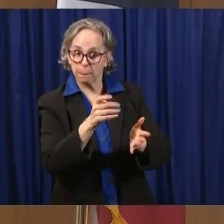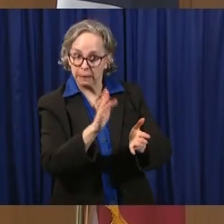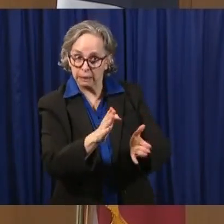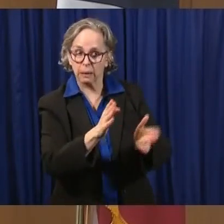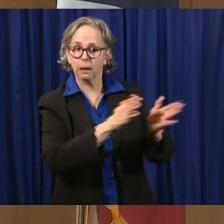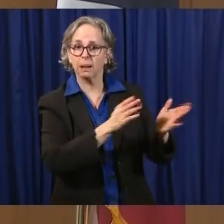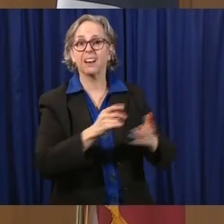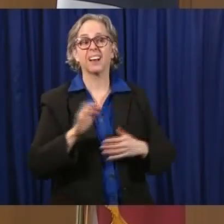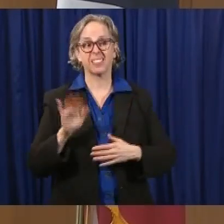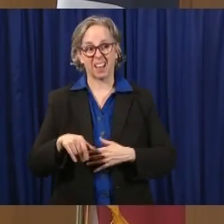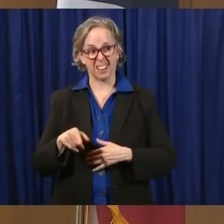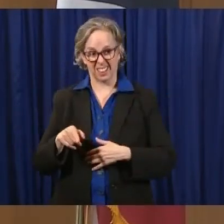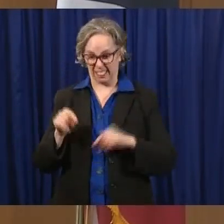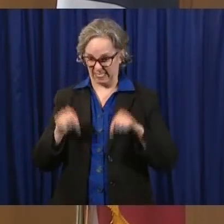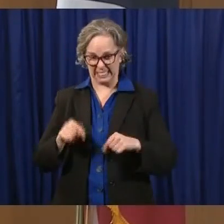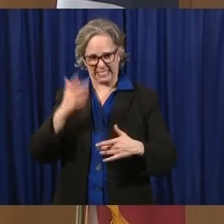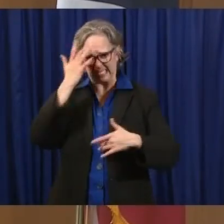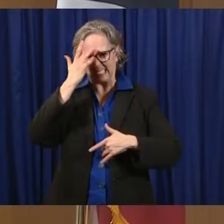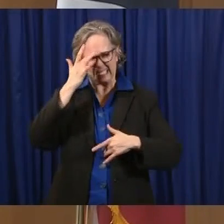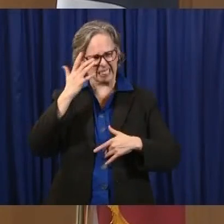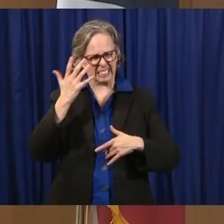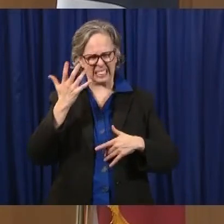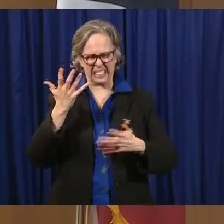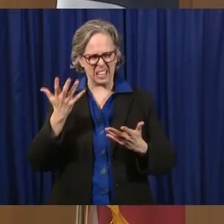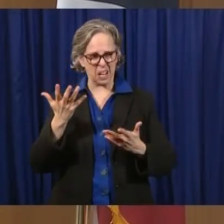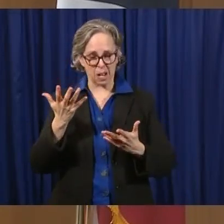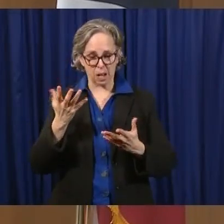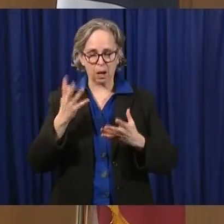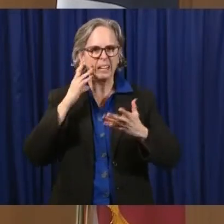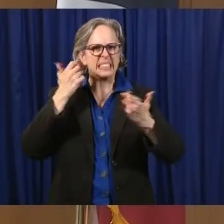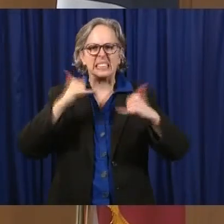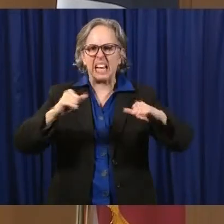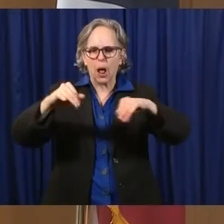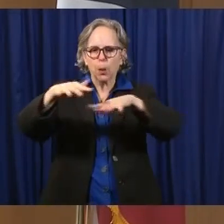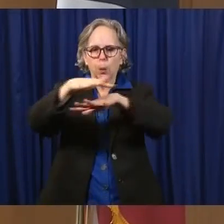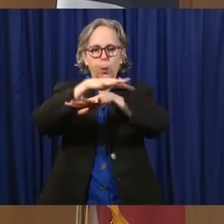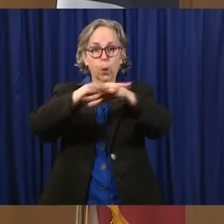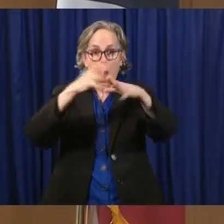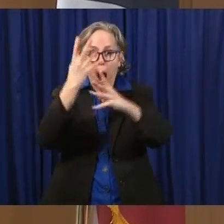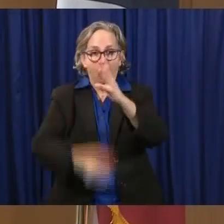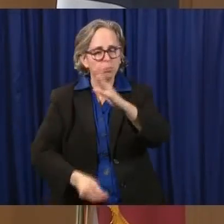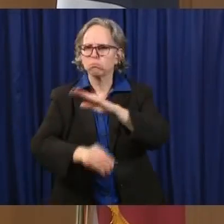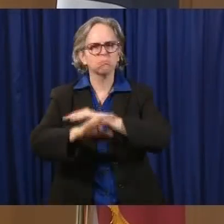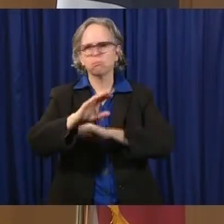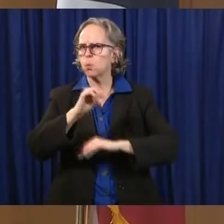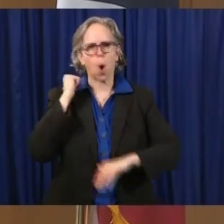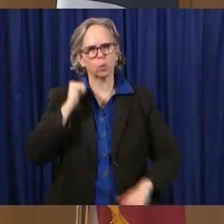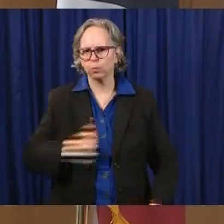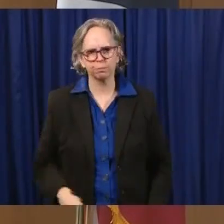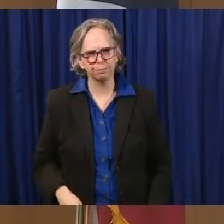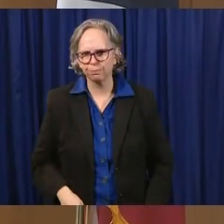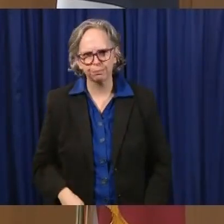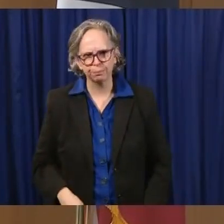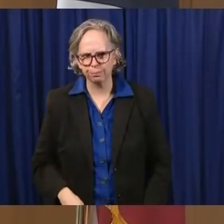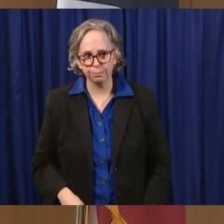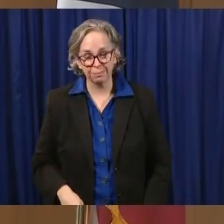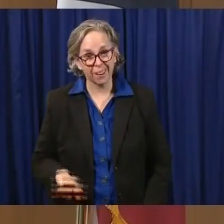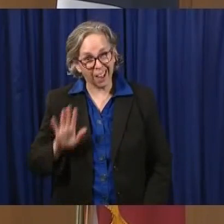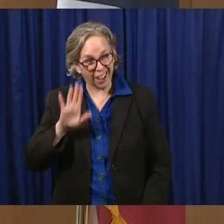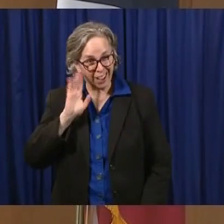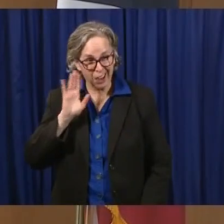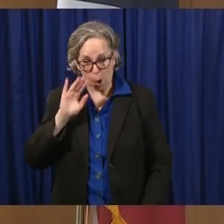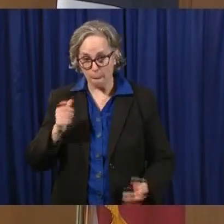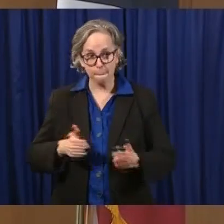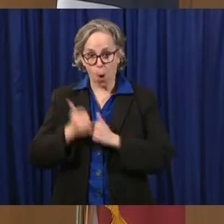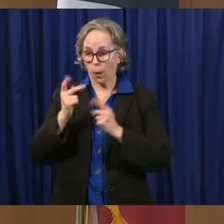going away. I mean, that's the sad news. You know, most things in life we think we can deal with, but it's not going away till